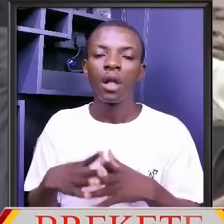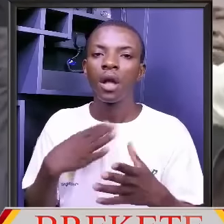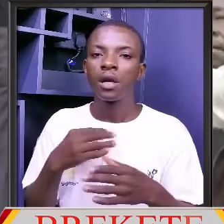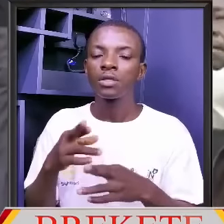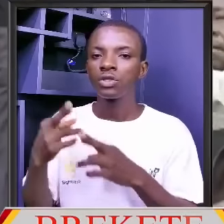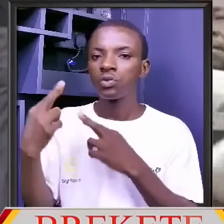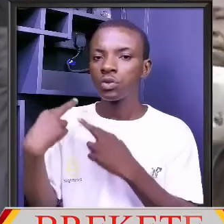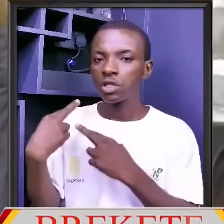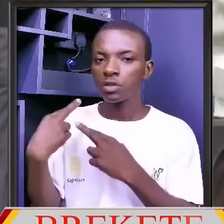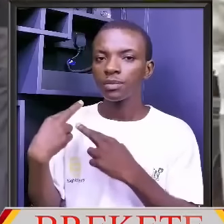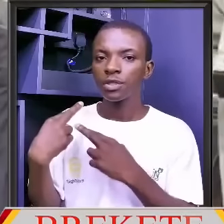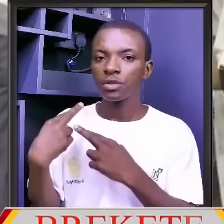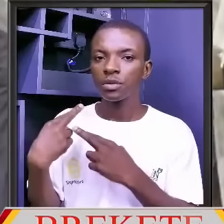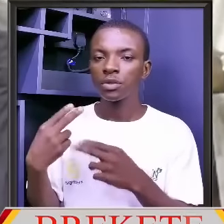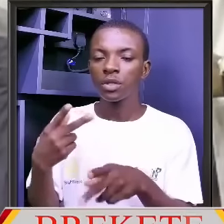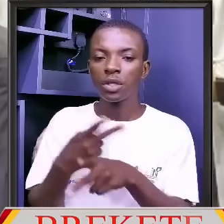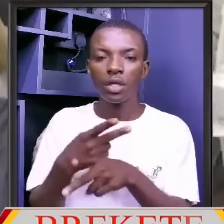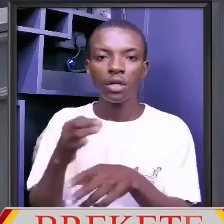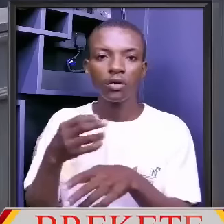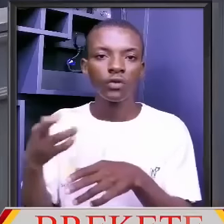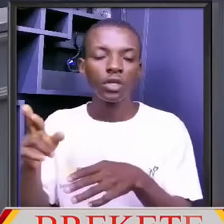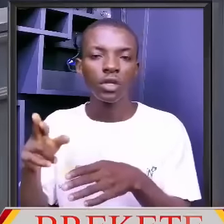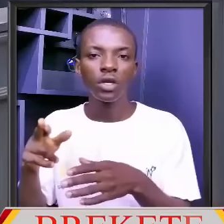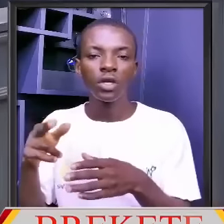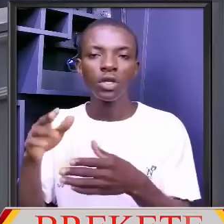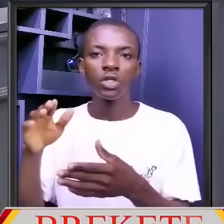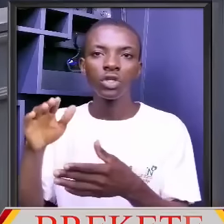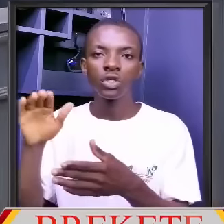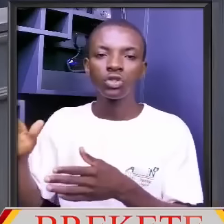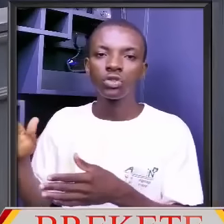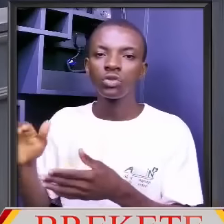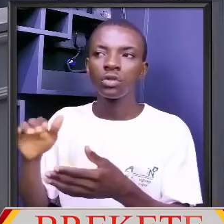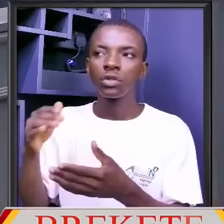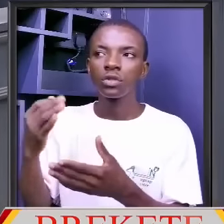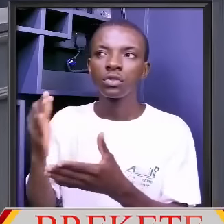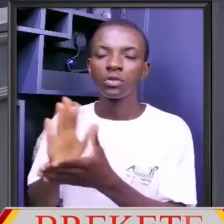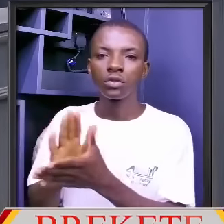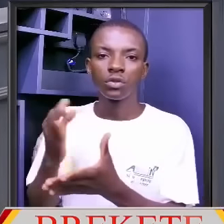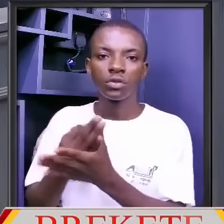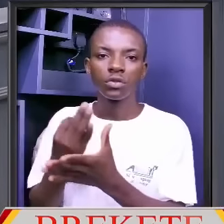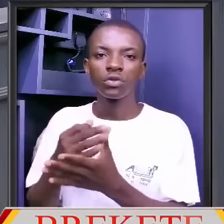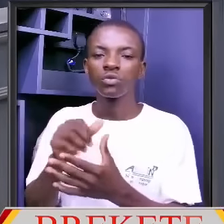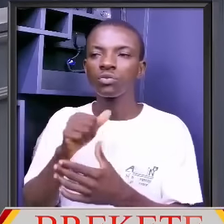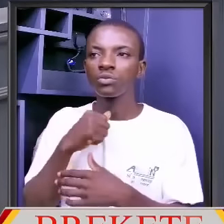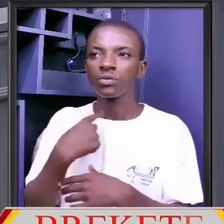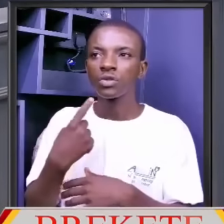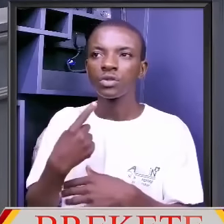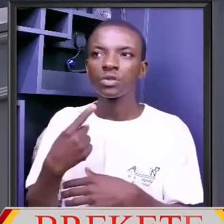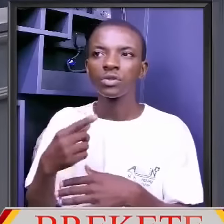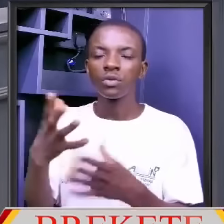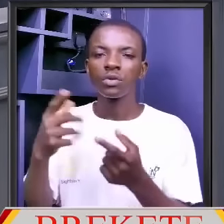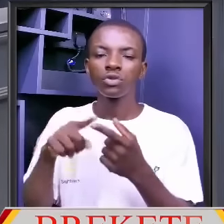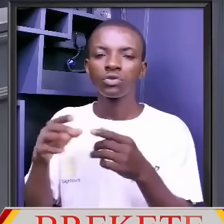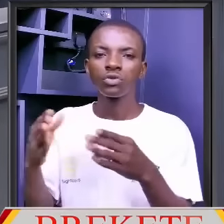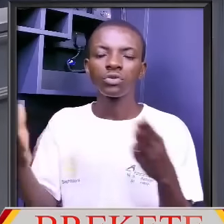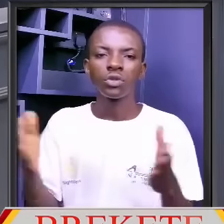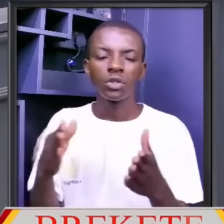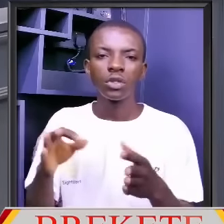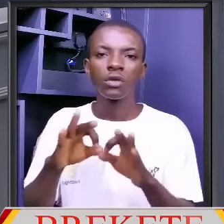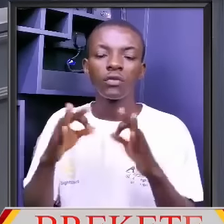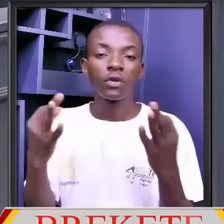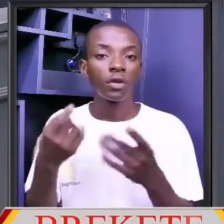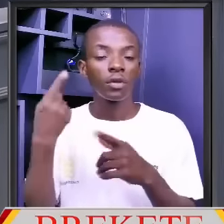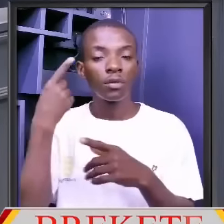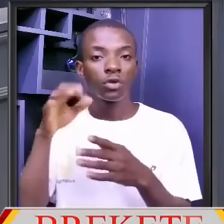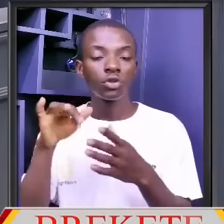And if they're responsible, they take care of their children, school fees, this one, they no go and make you set up your own family. Because